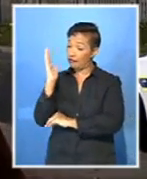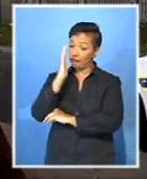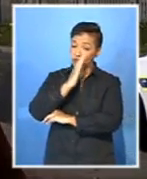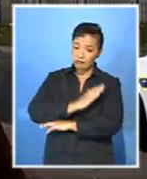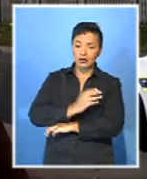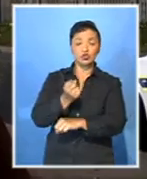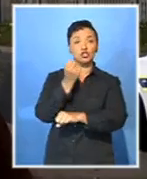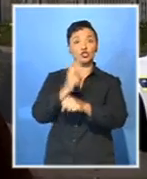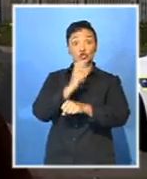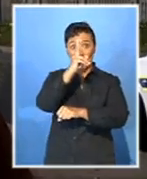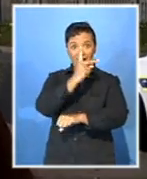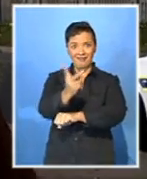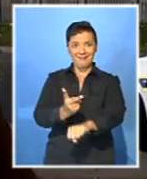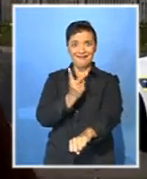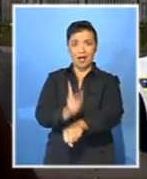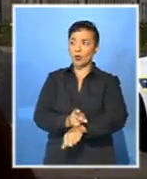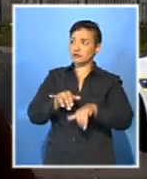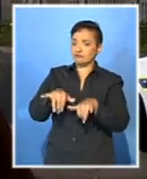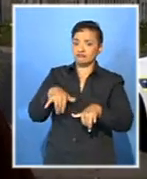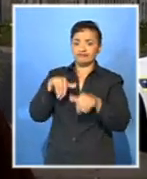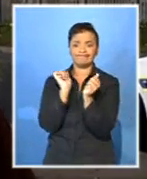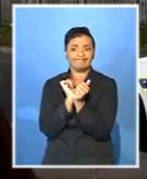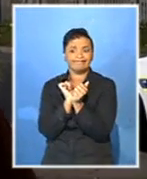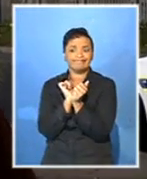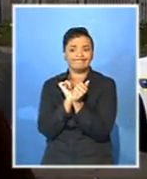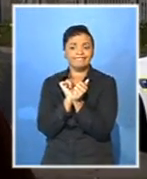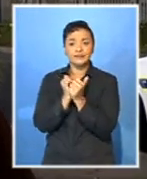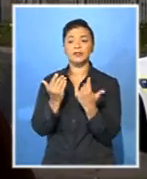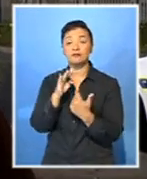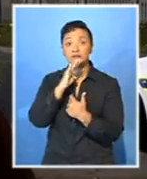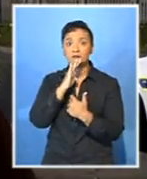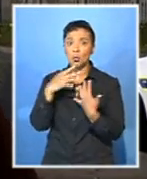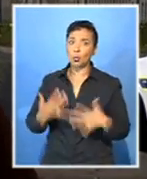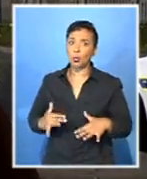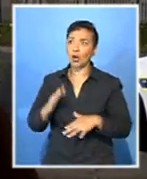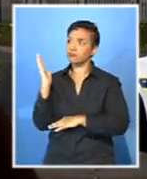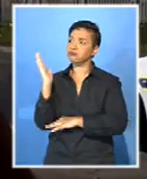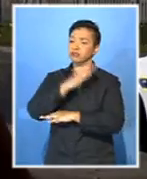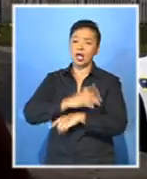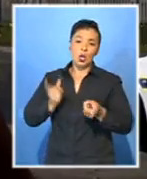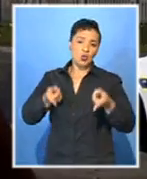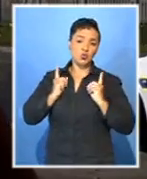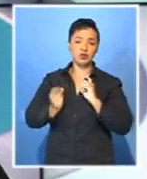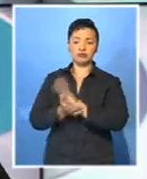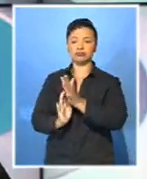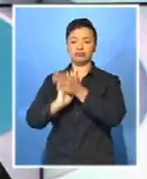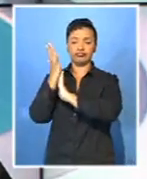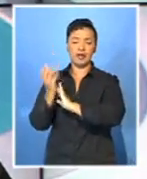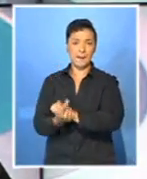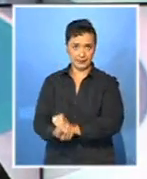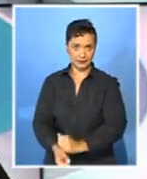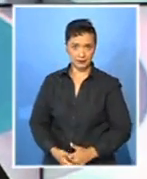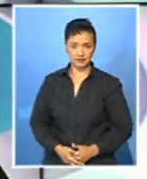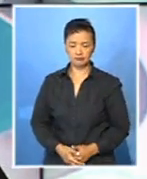hours after they clocked in for work, they came out after what must have been a horrific day. All right,